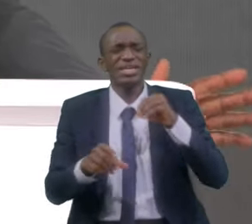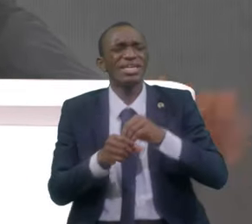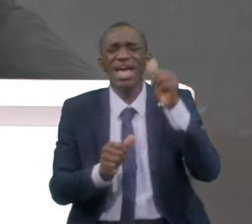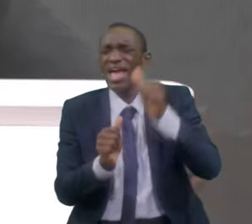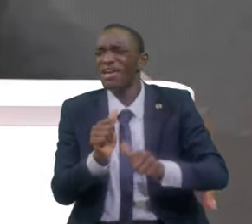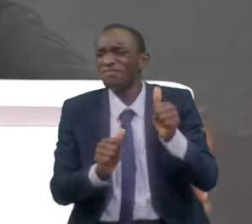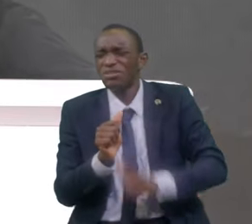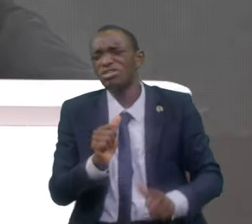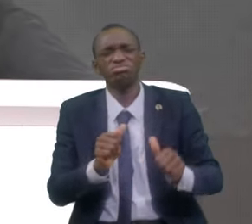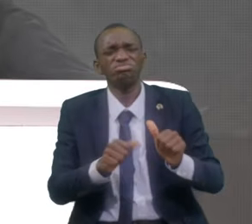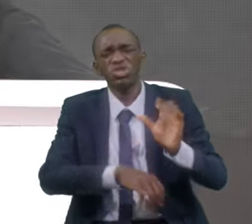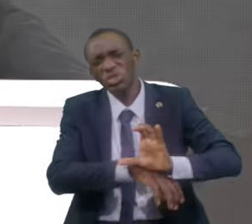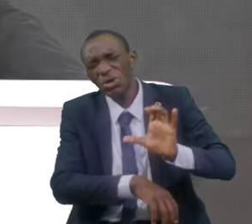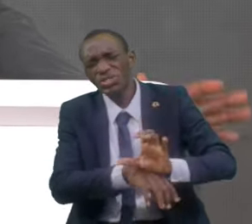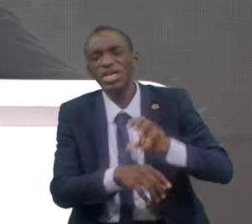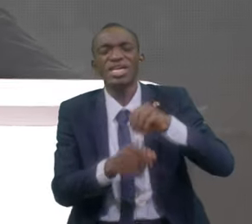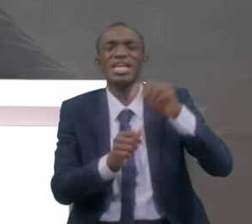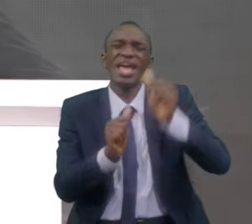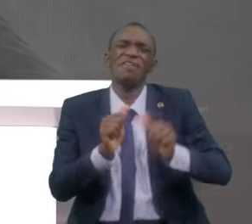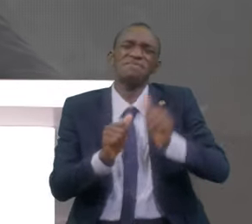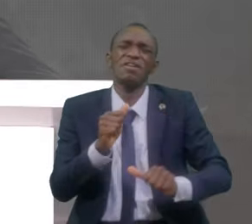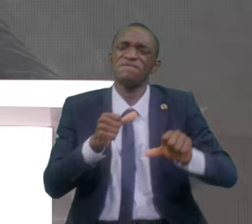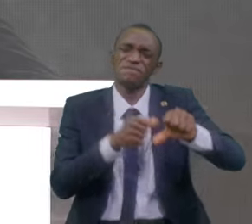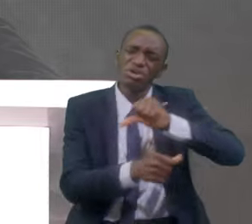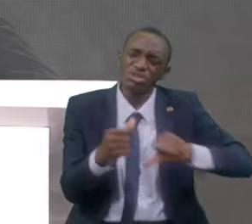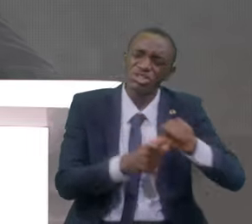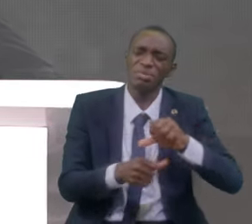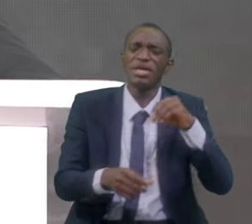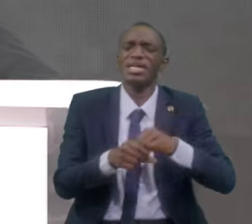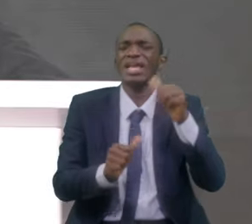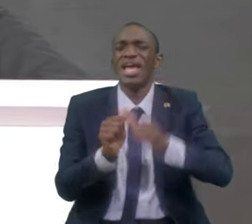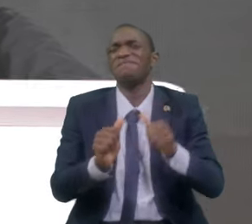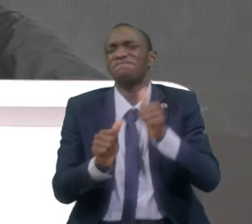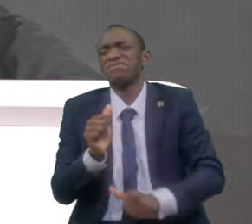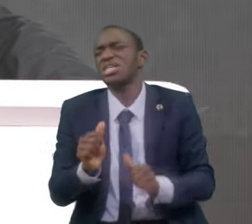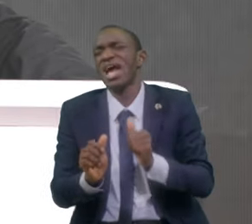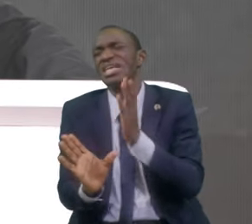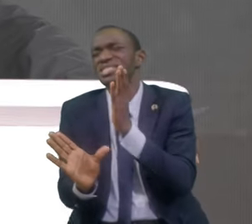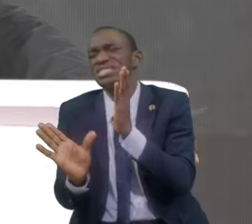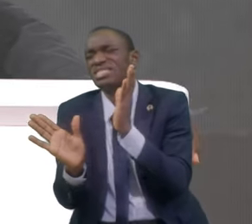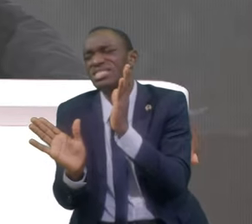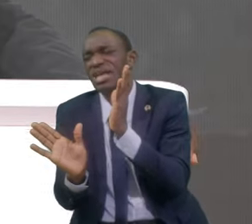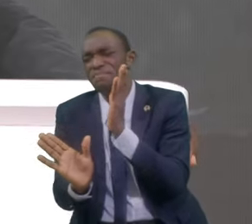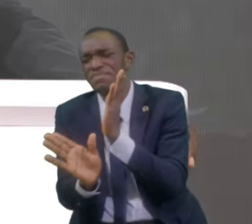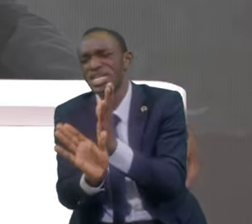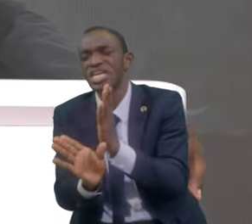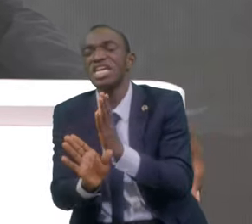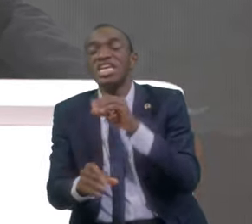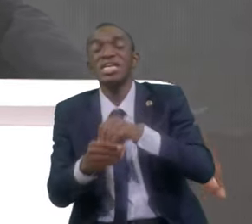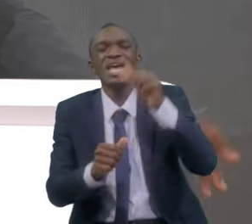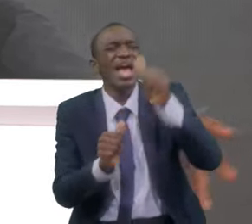in every fellowship, in every assembly, in every church in